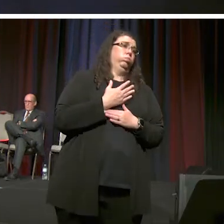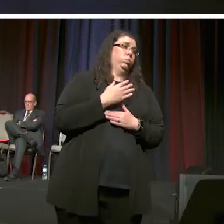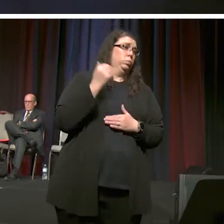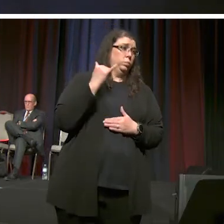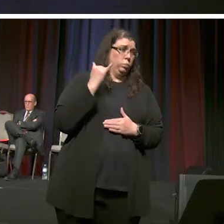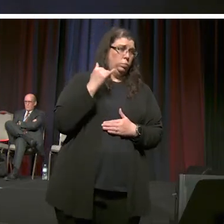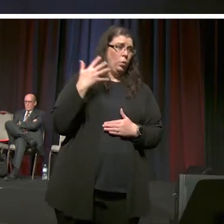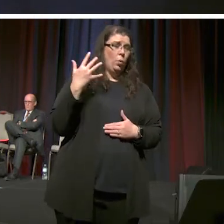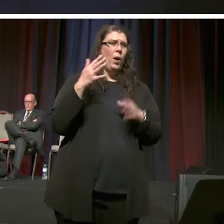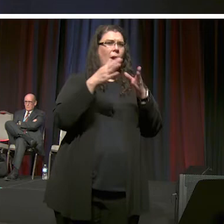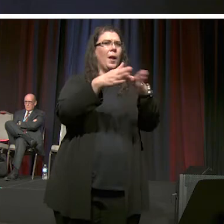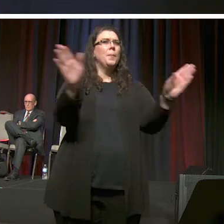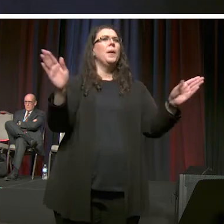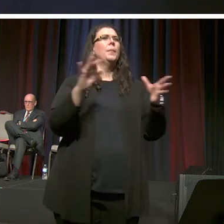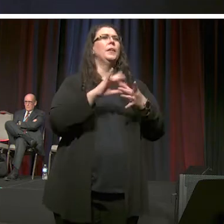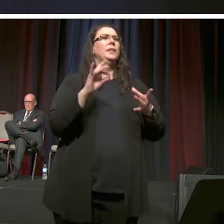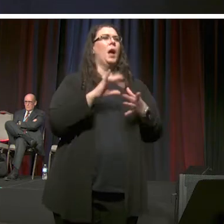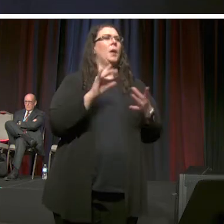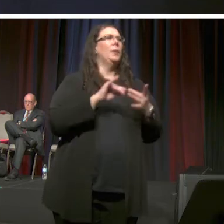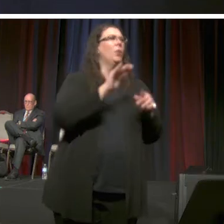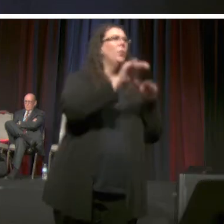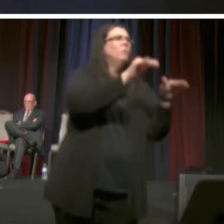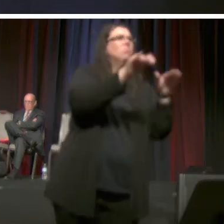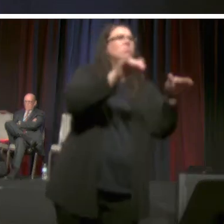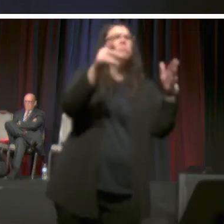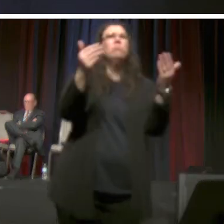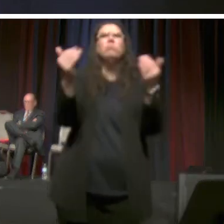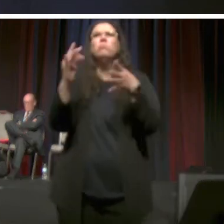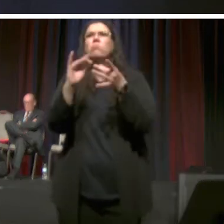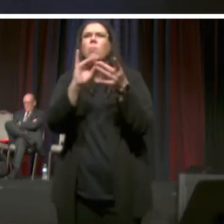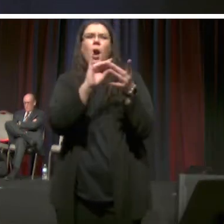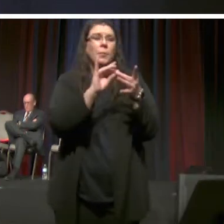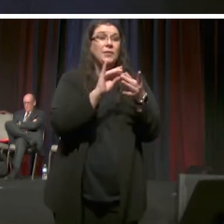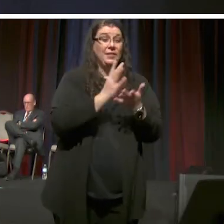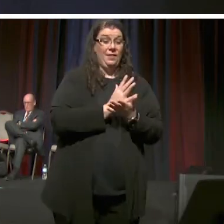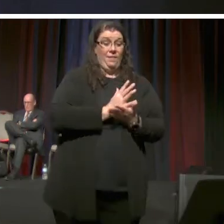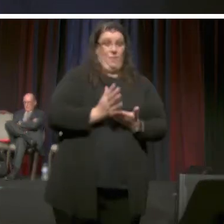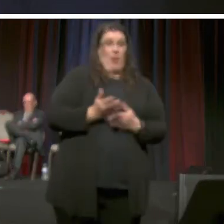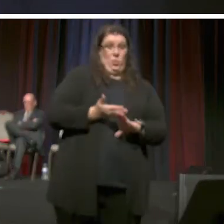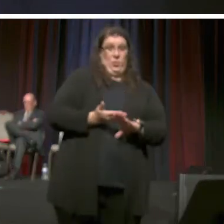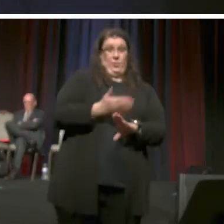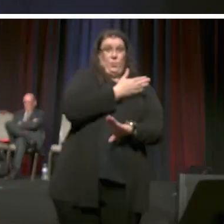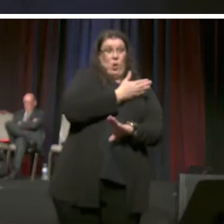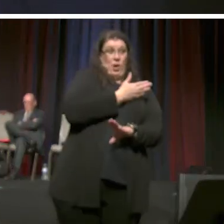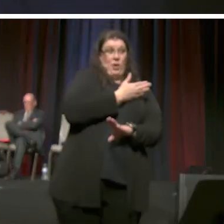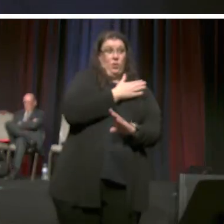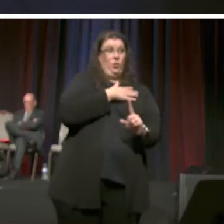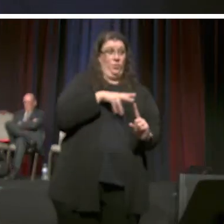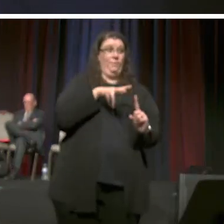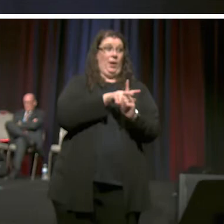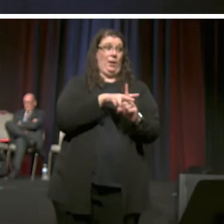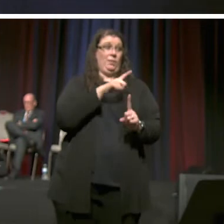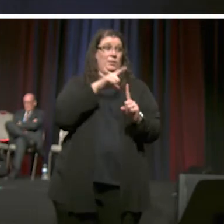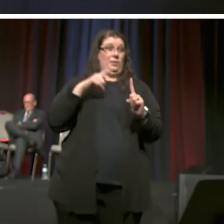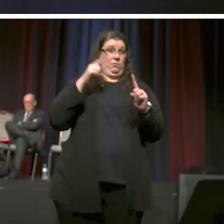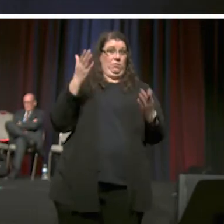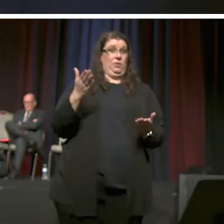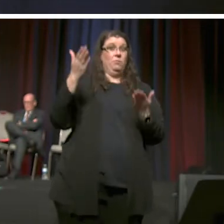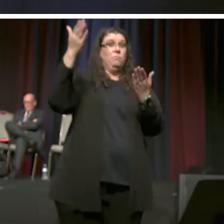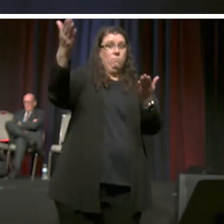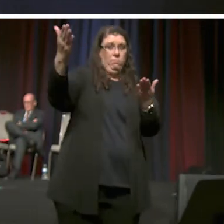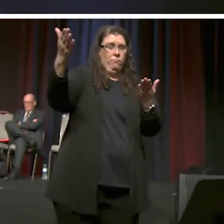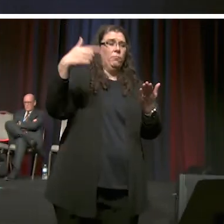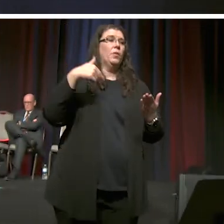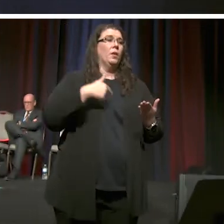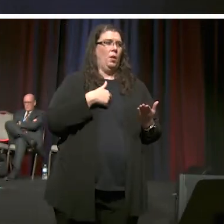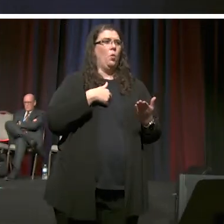public comment phase that we went through. 5 weeks prior to filing the legislation, we